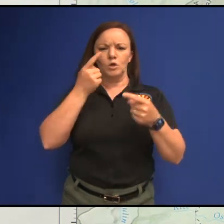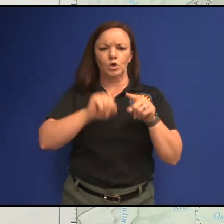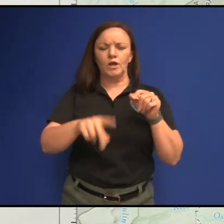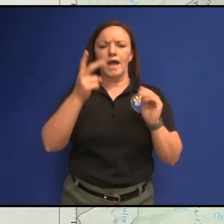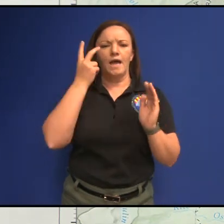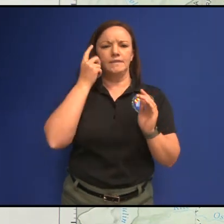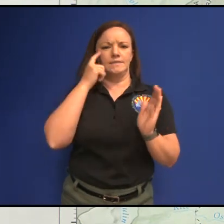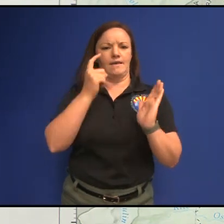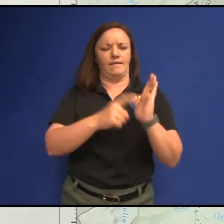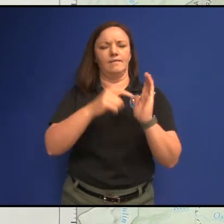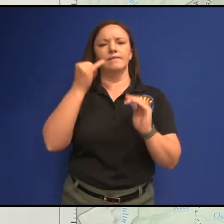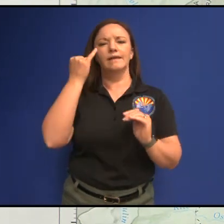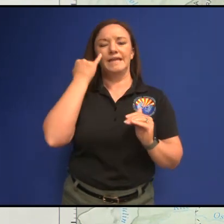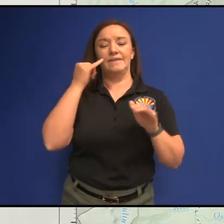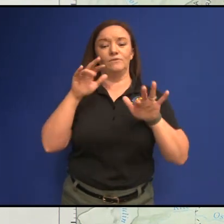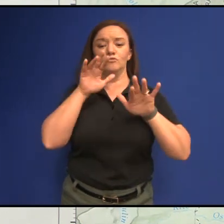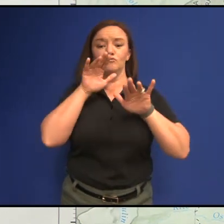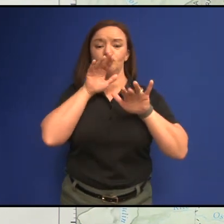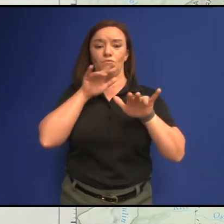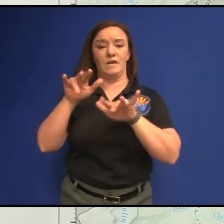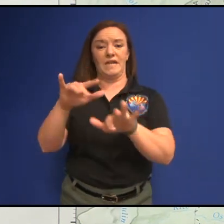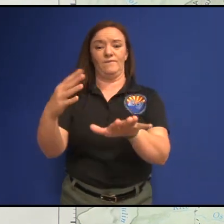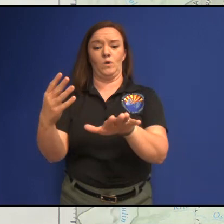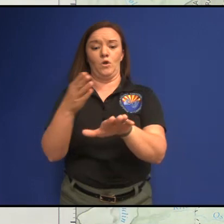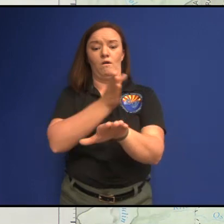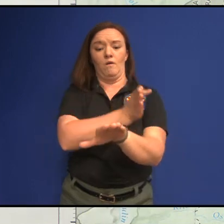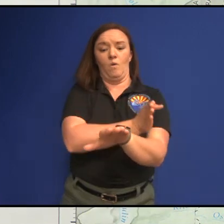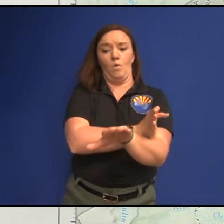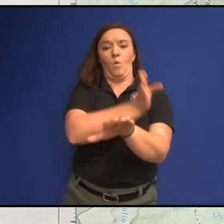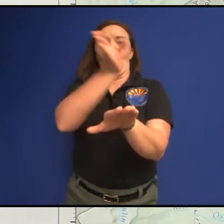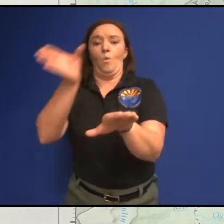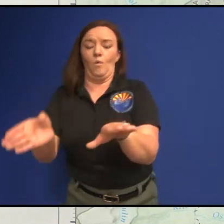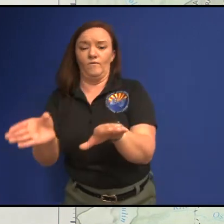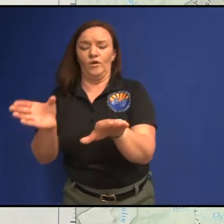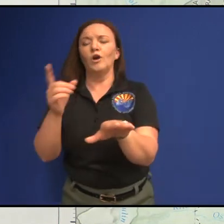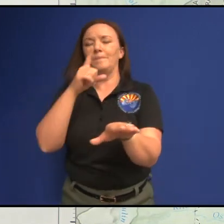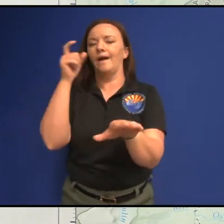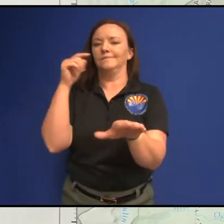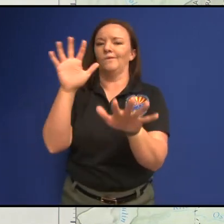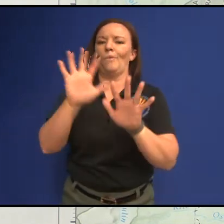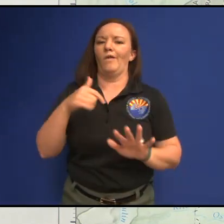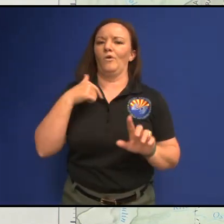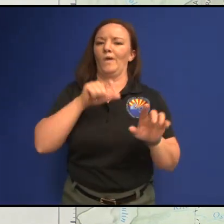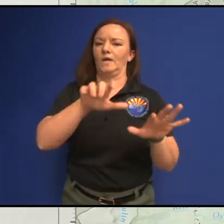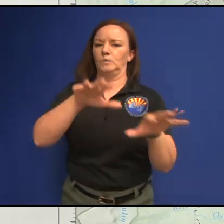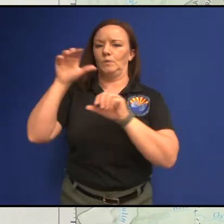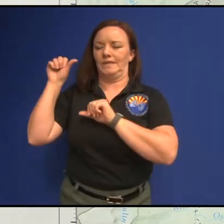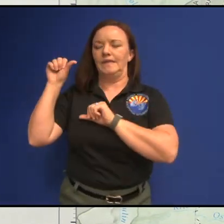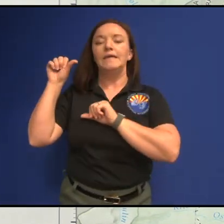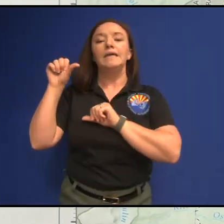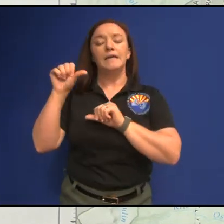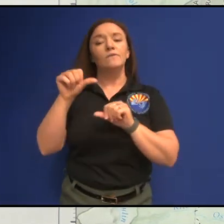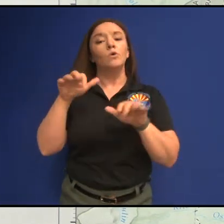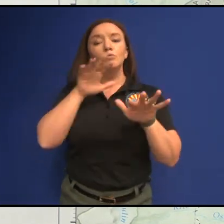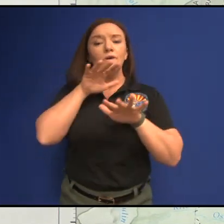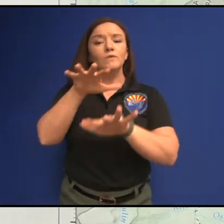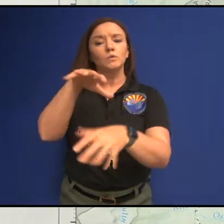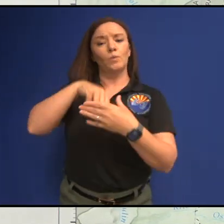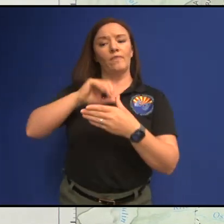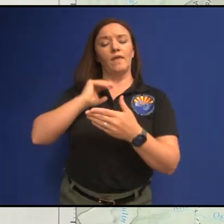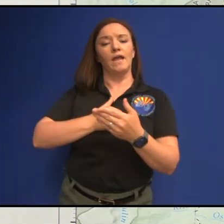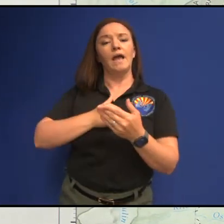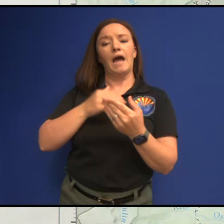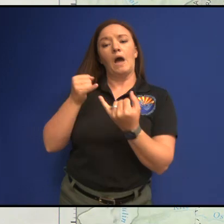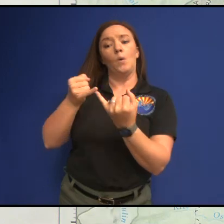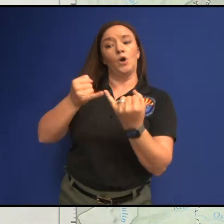by weather. The river is still well within our containment line, but we were going to get aircraft up earlier today and get the crews in just to